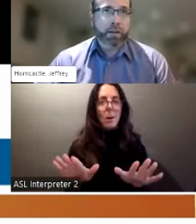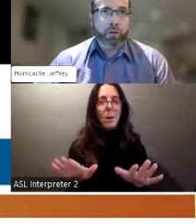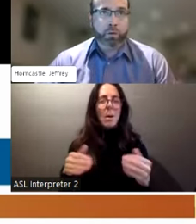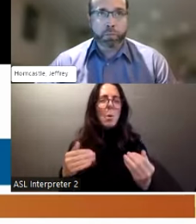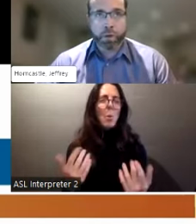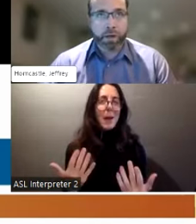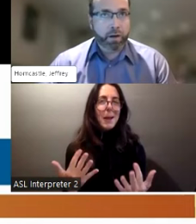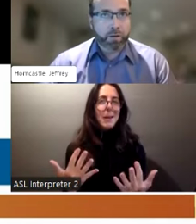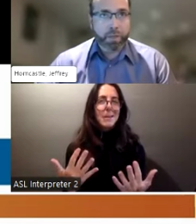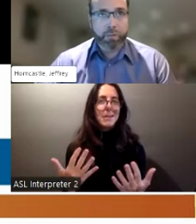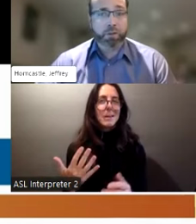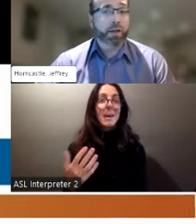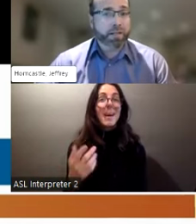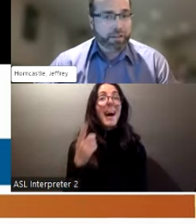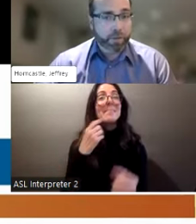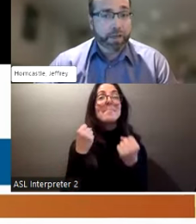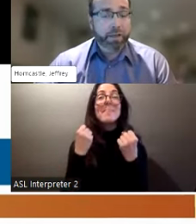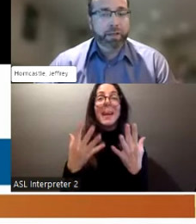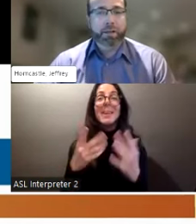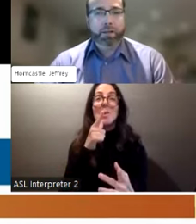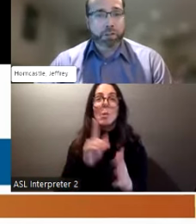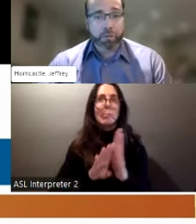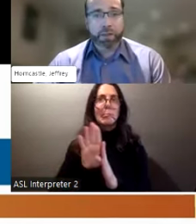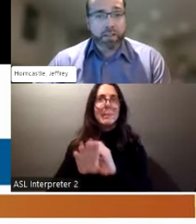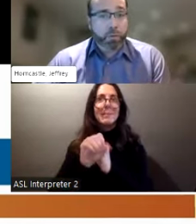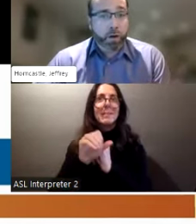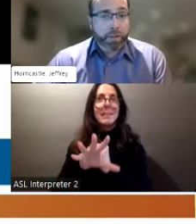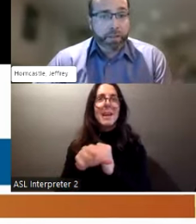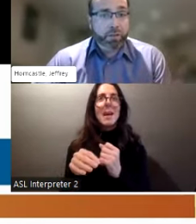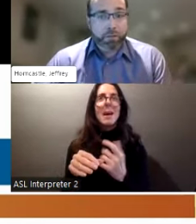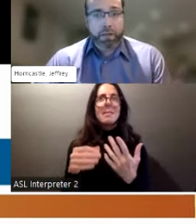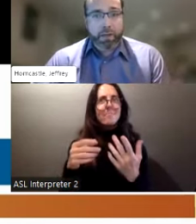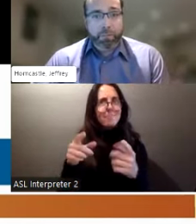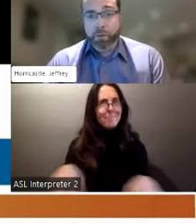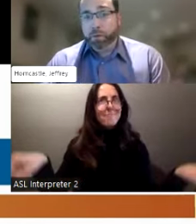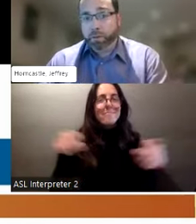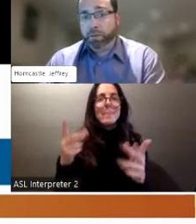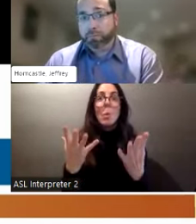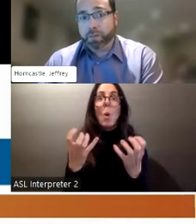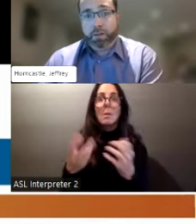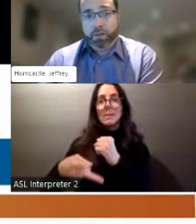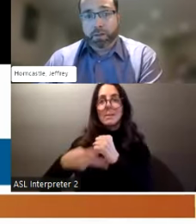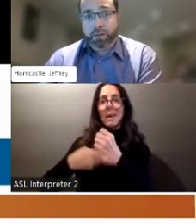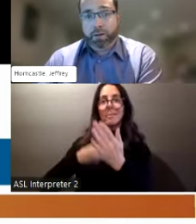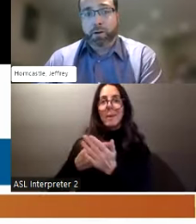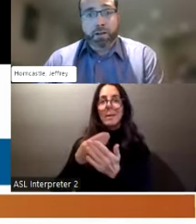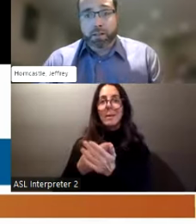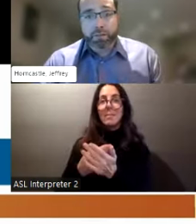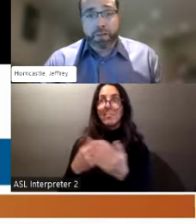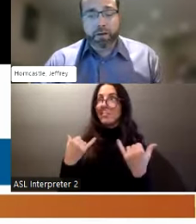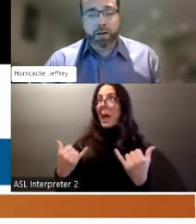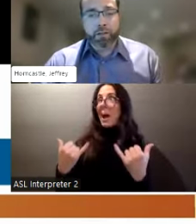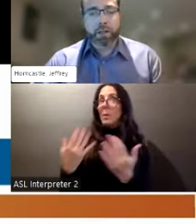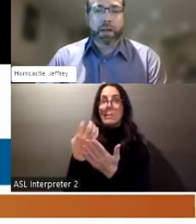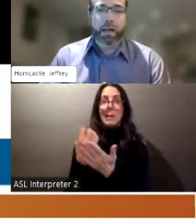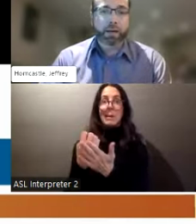you know, they're really preying on people trying to save money generally as a population, due to the current cost of living